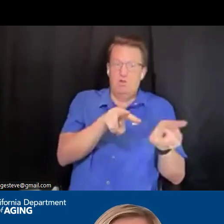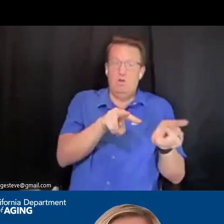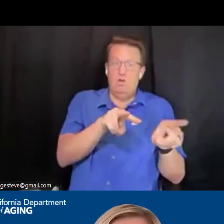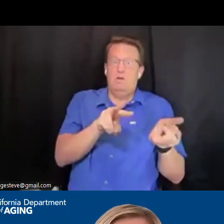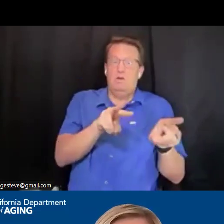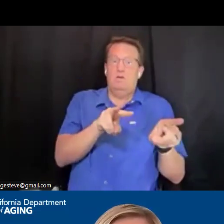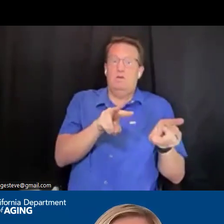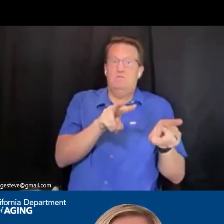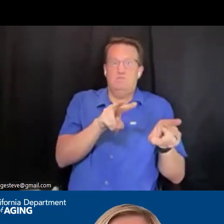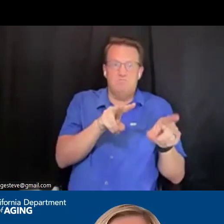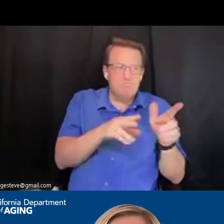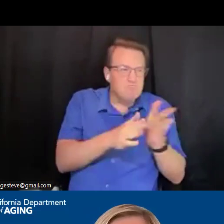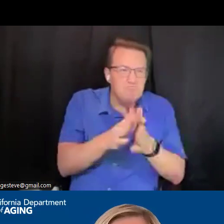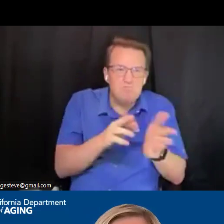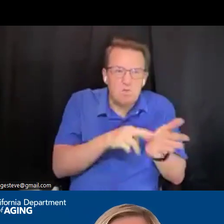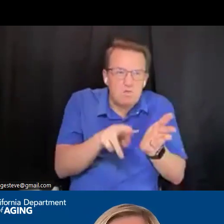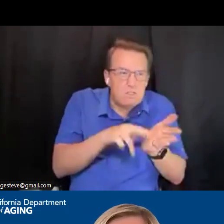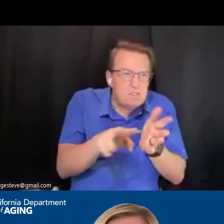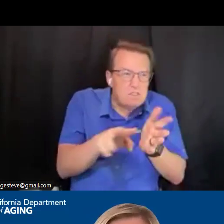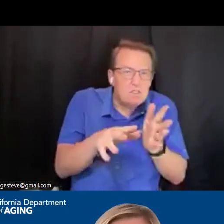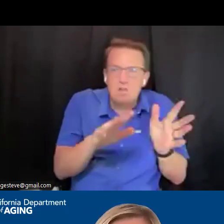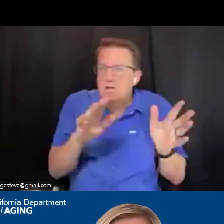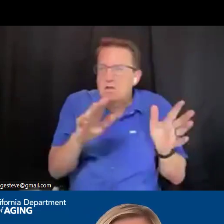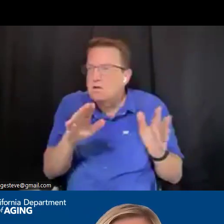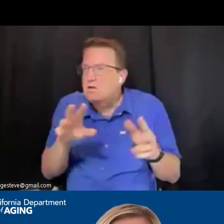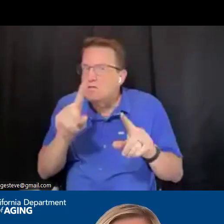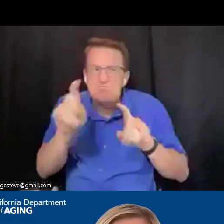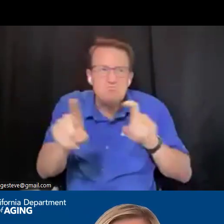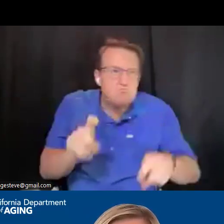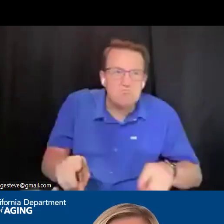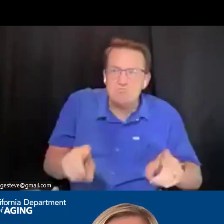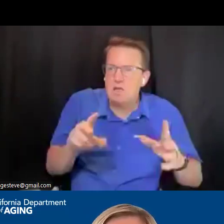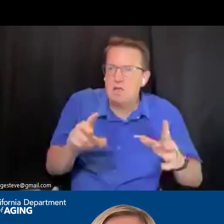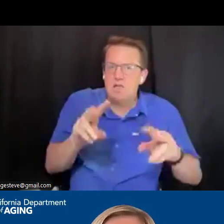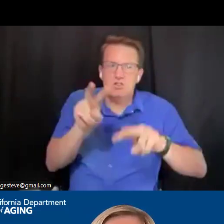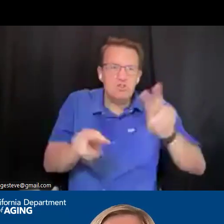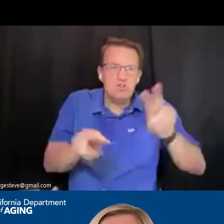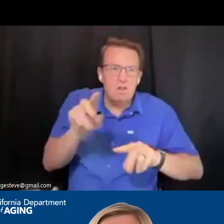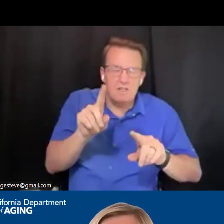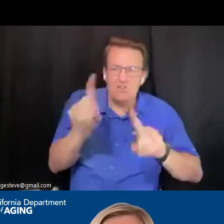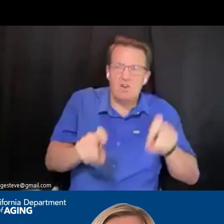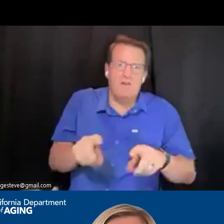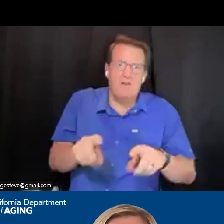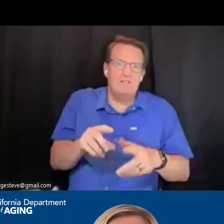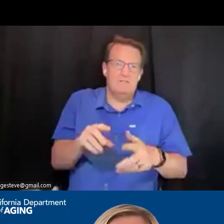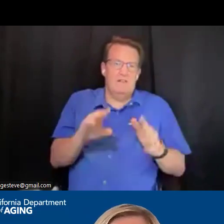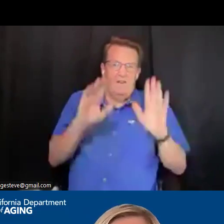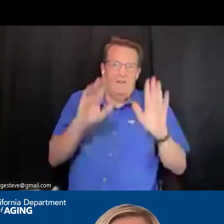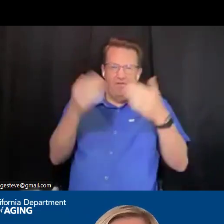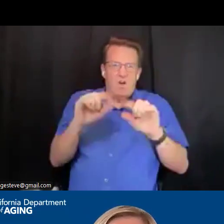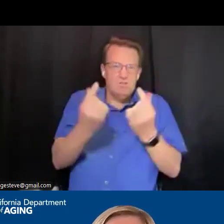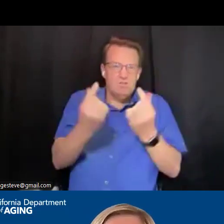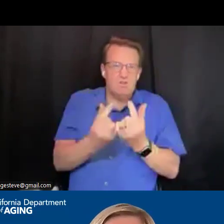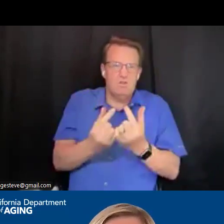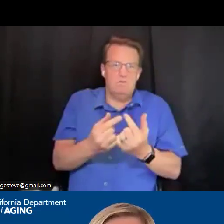focus groups, surveys throughout the year in 2023. In spring of